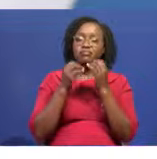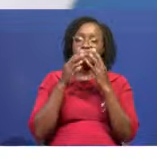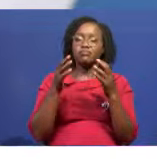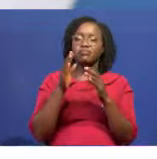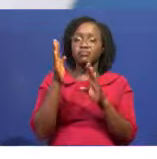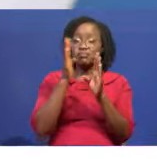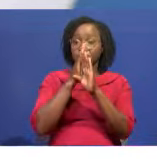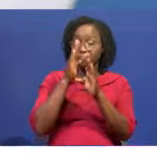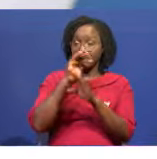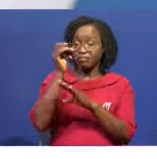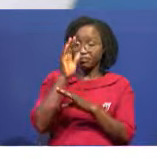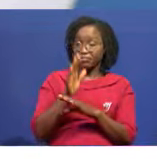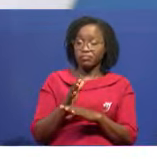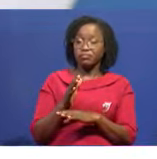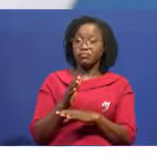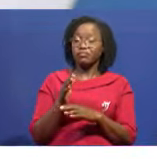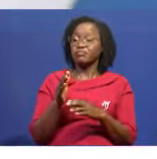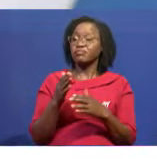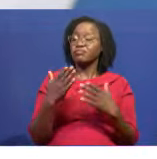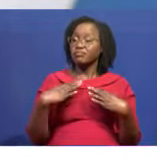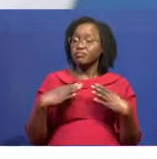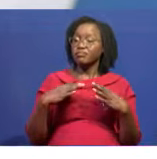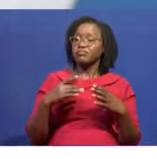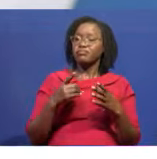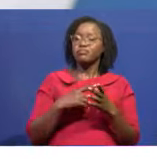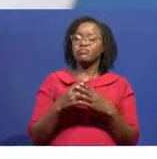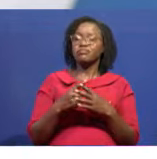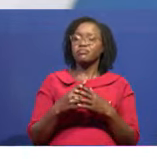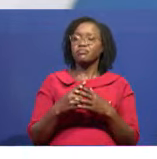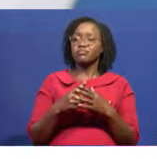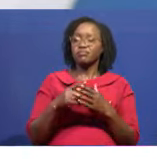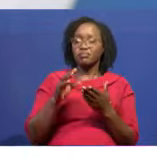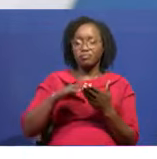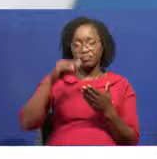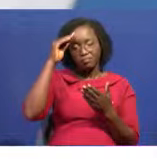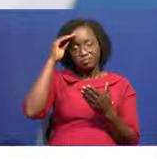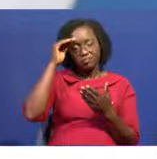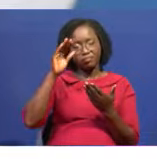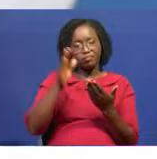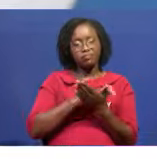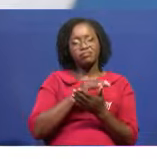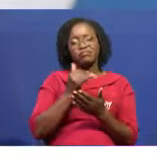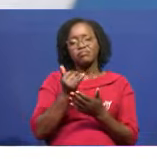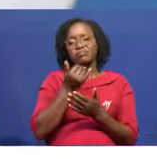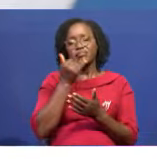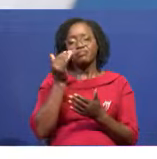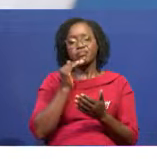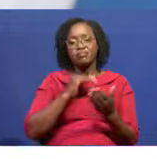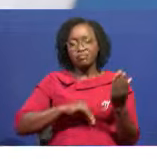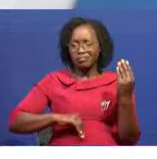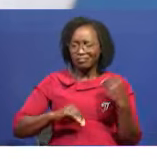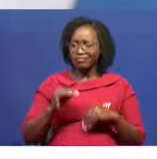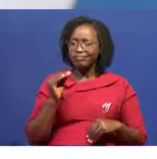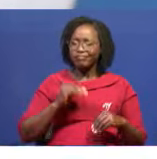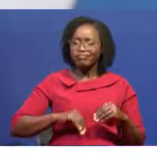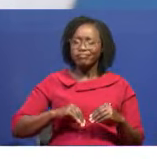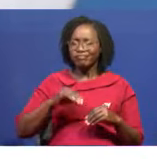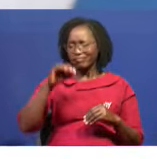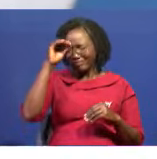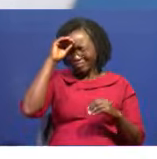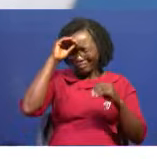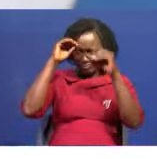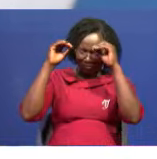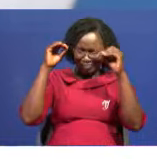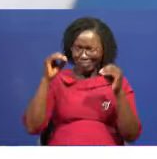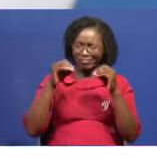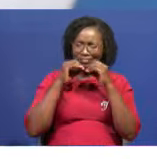to the Kenyan people, then more often than not you will realize some of the allegations on corruptions actually does not exist or doesn't